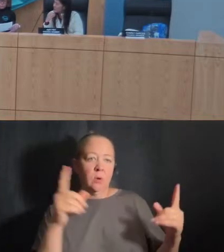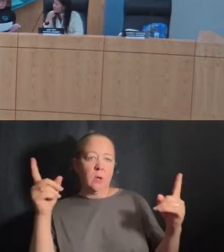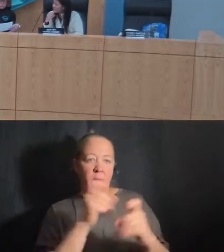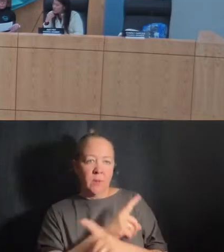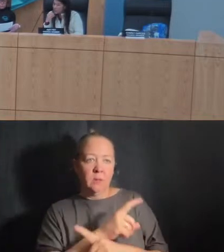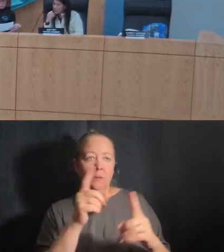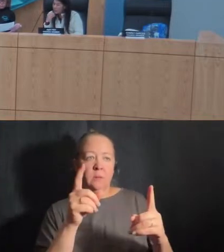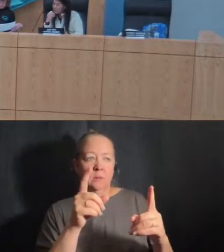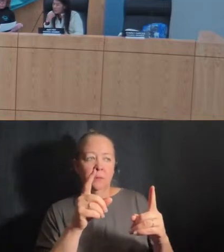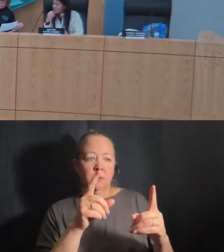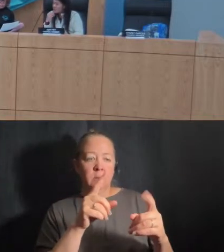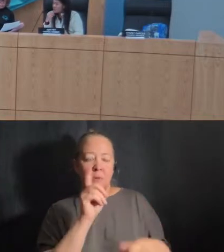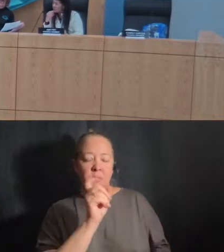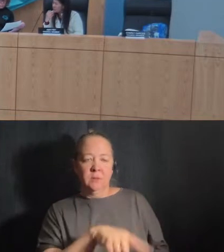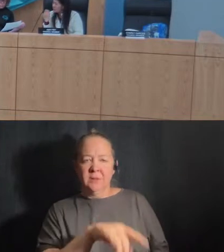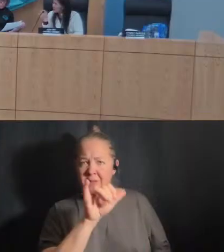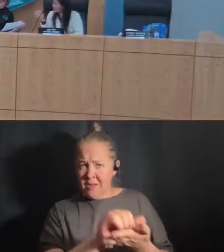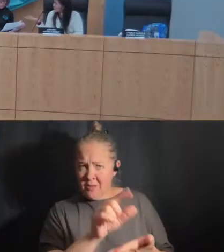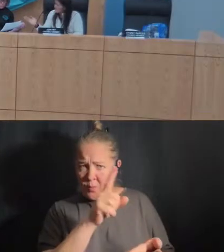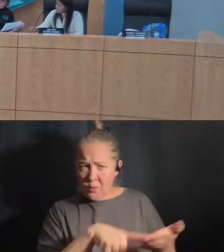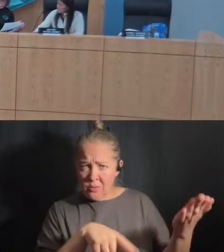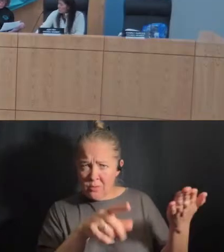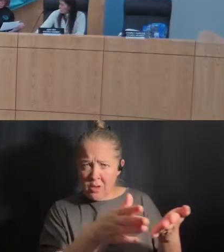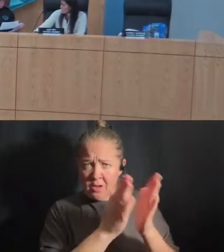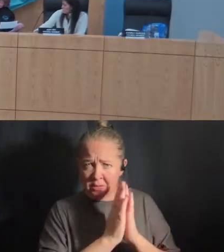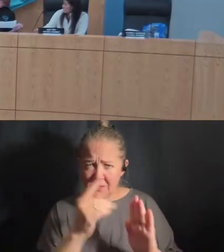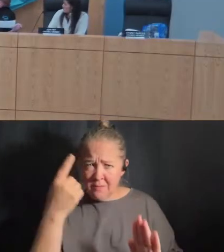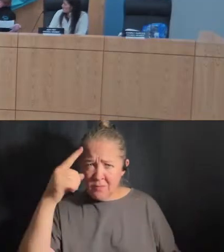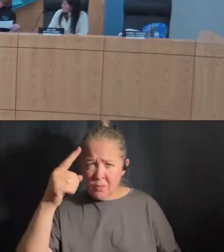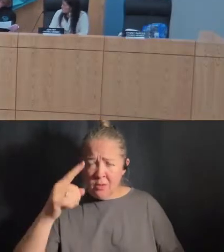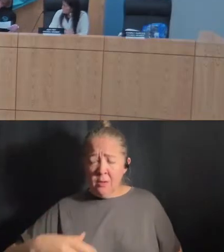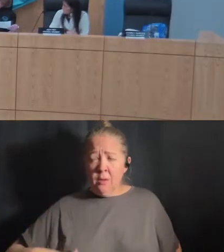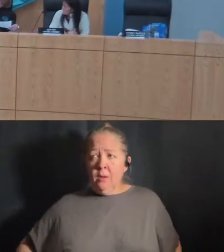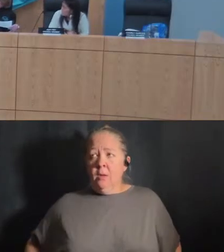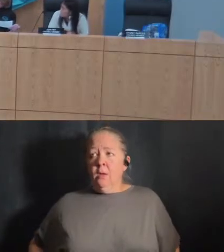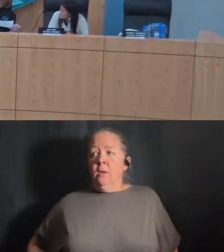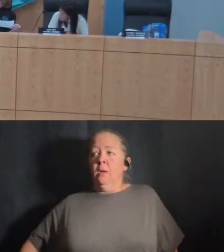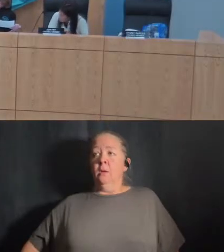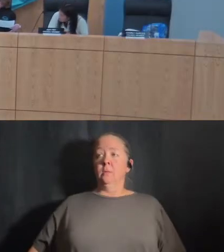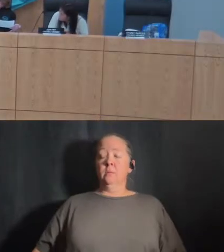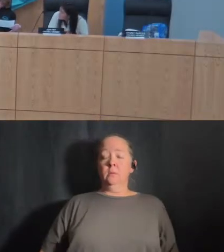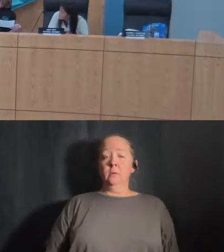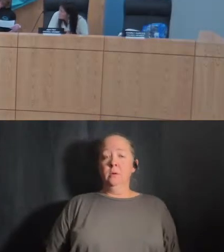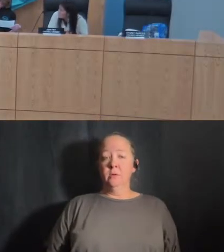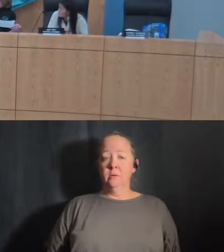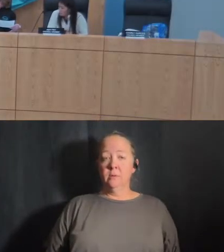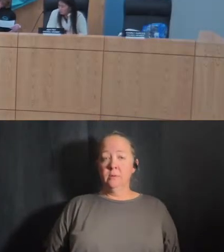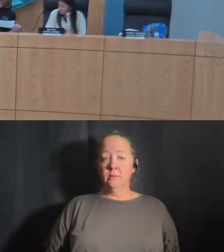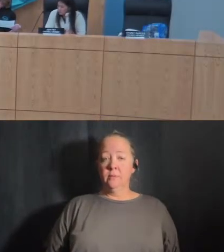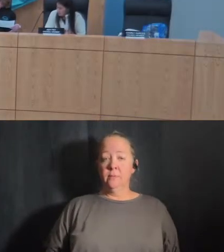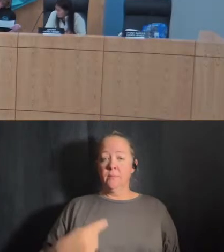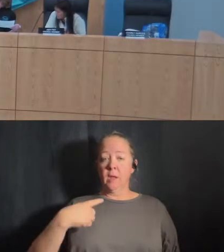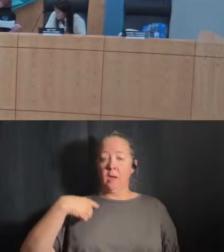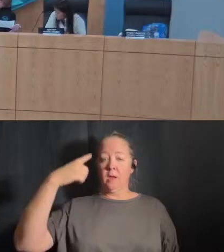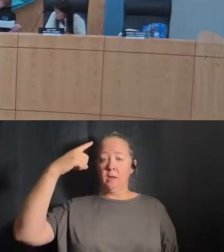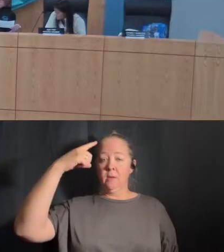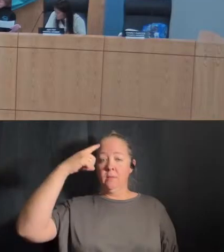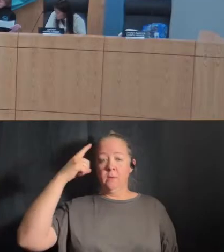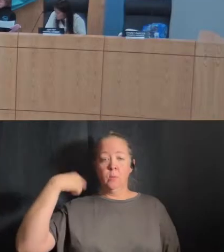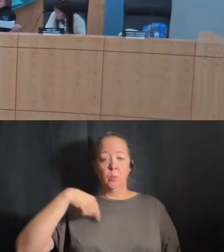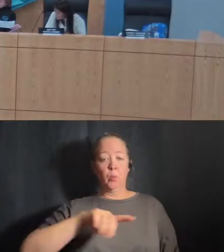kind of asking for, Well, I is look- like where? So, I look at it as we cut a lot, thank you to everyone since